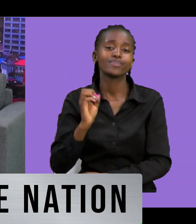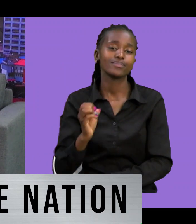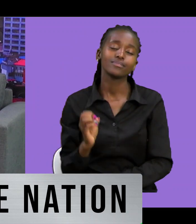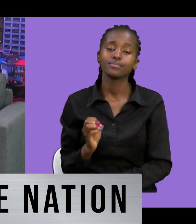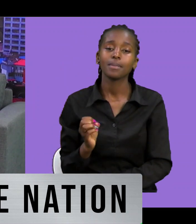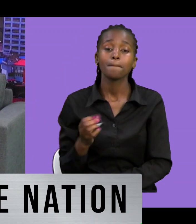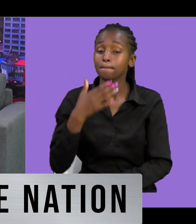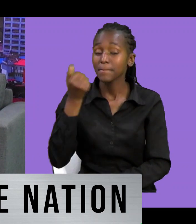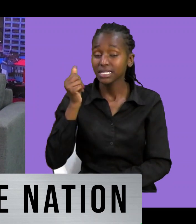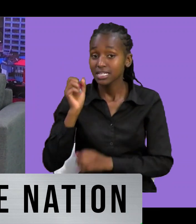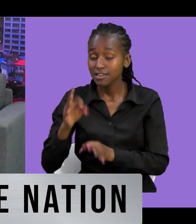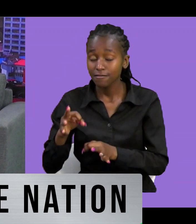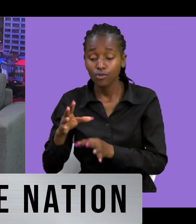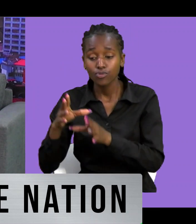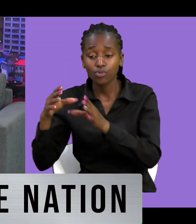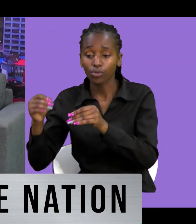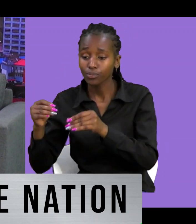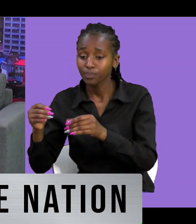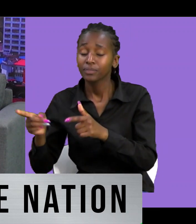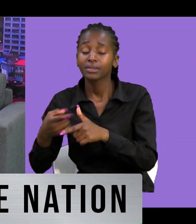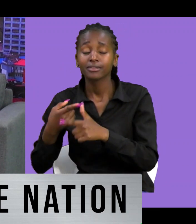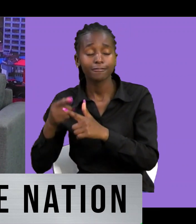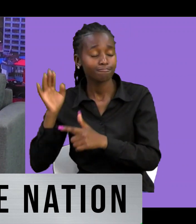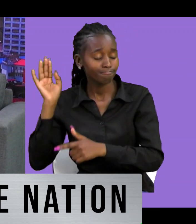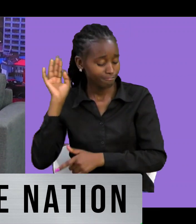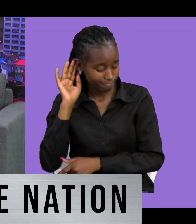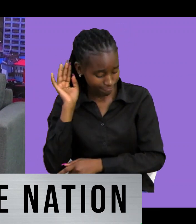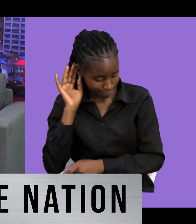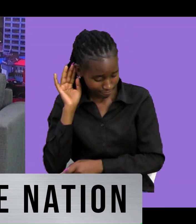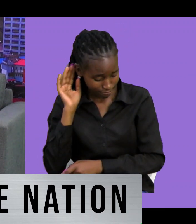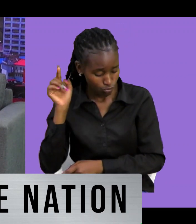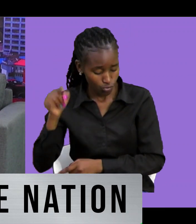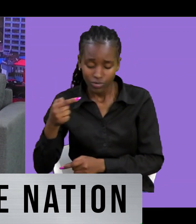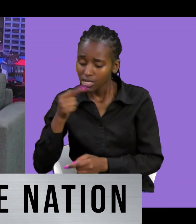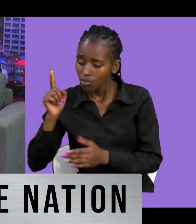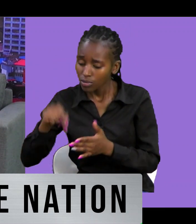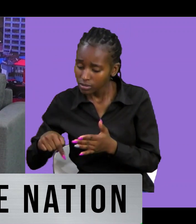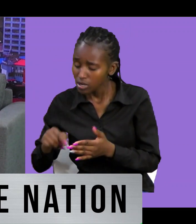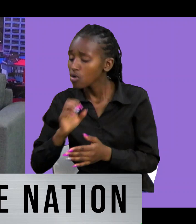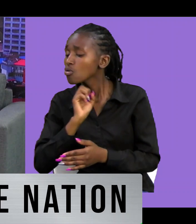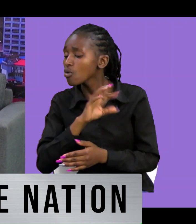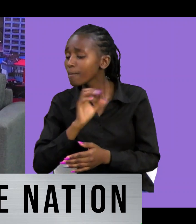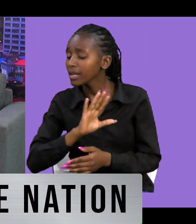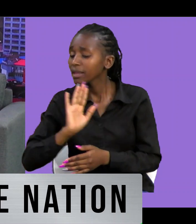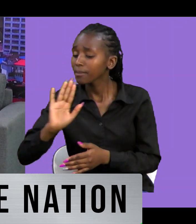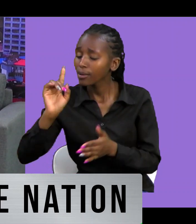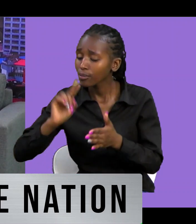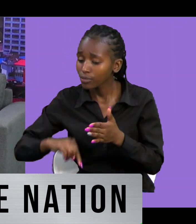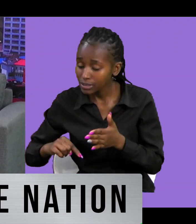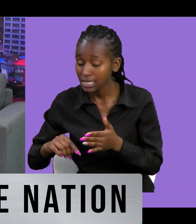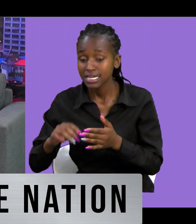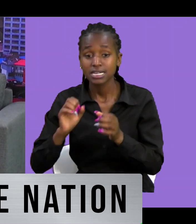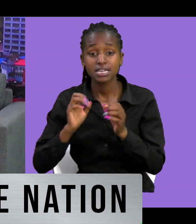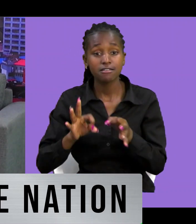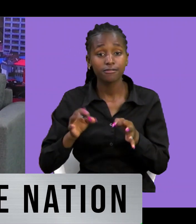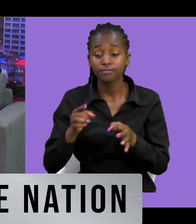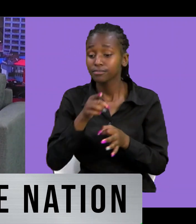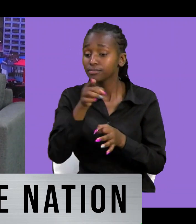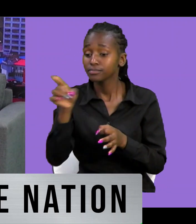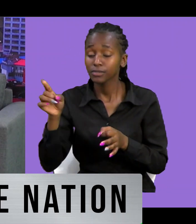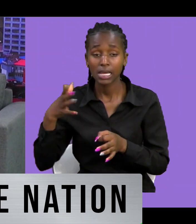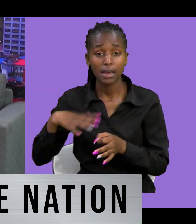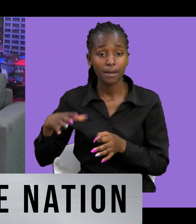Right. Just take your time, get to listen what this person is saying, because at the end of the day, there's a reason as to why this person is